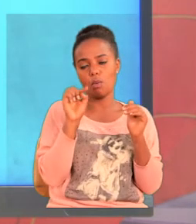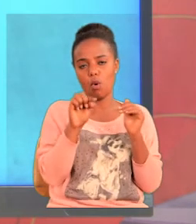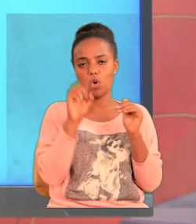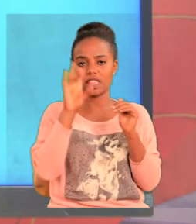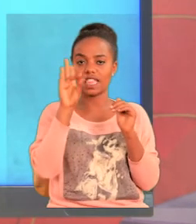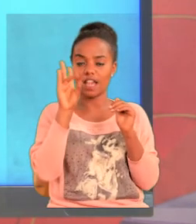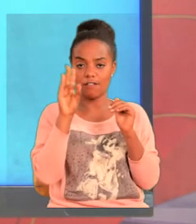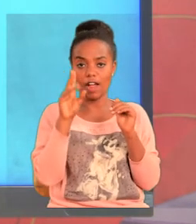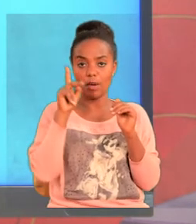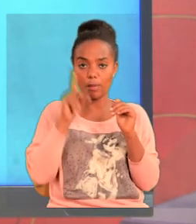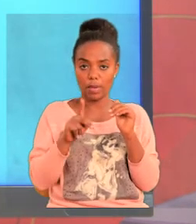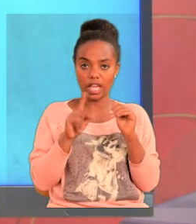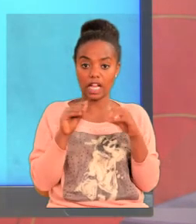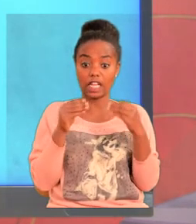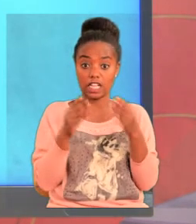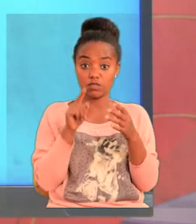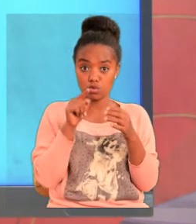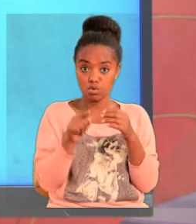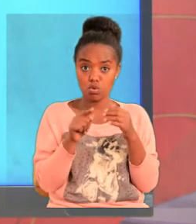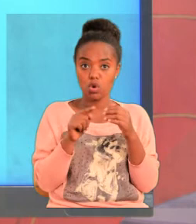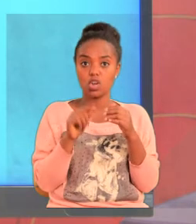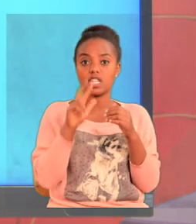0.7 P gives you